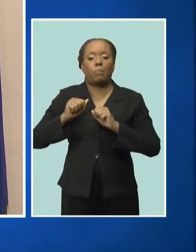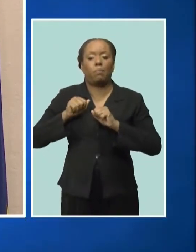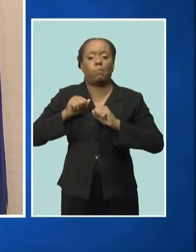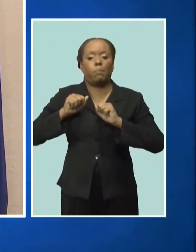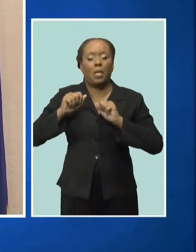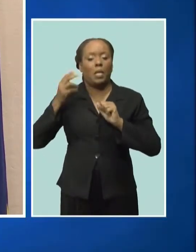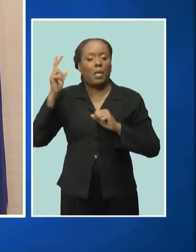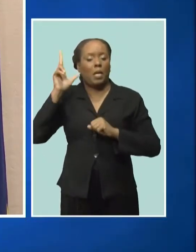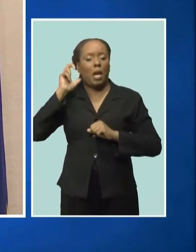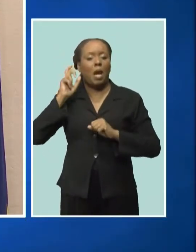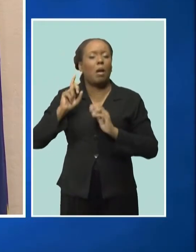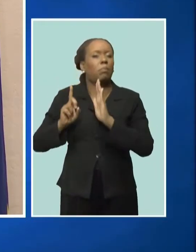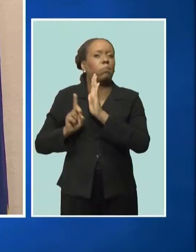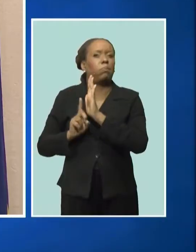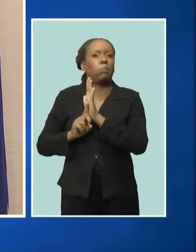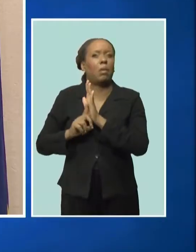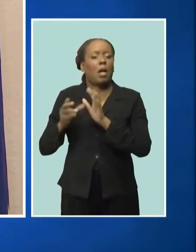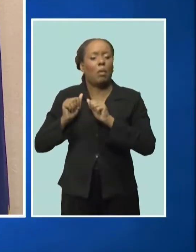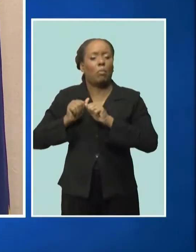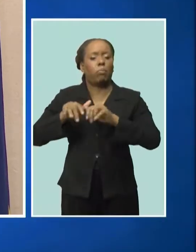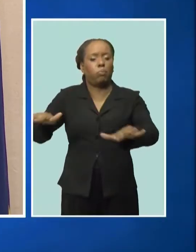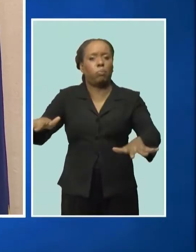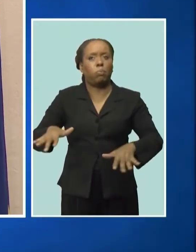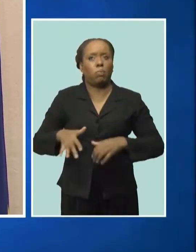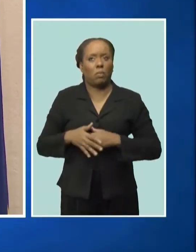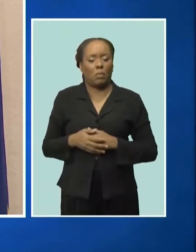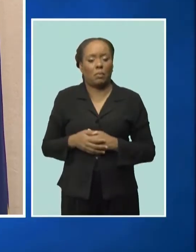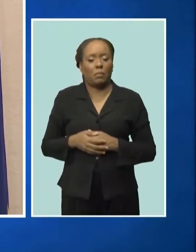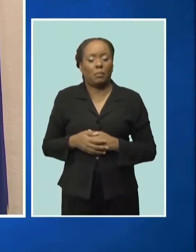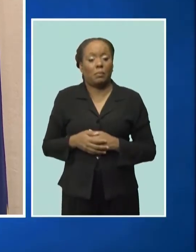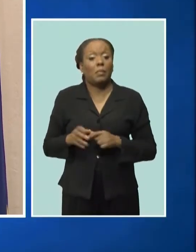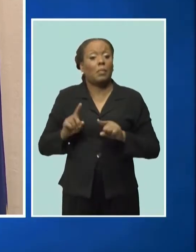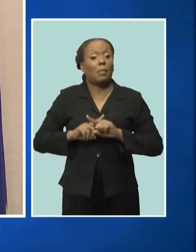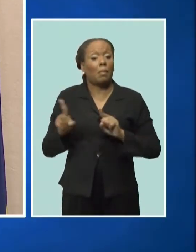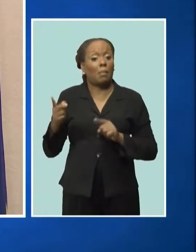be hearing the pinging going on, right? But we did a check,